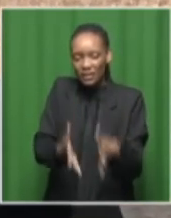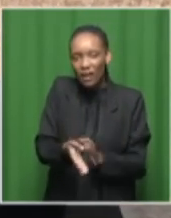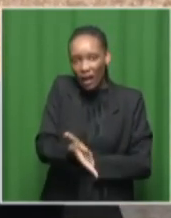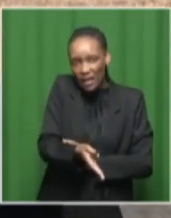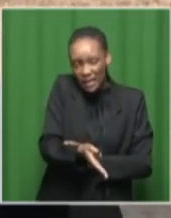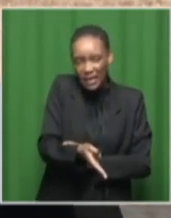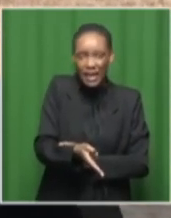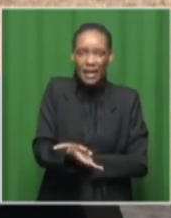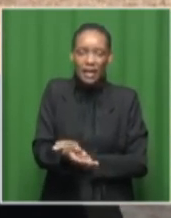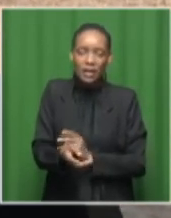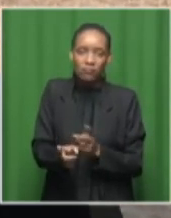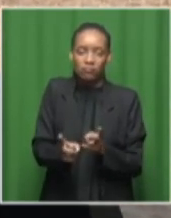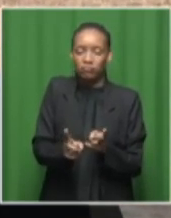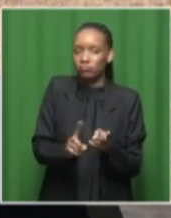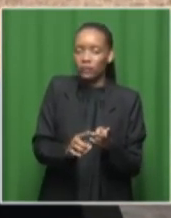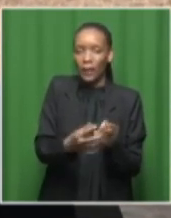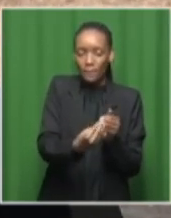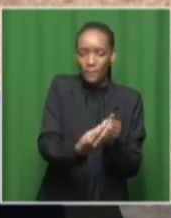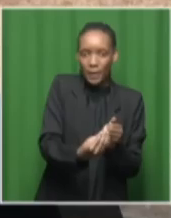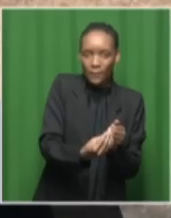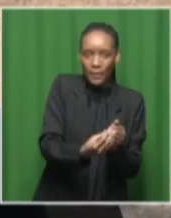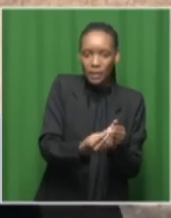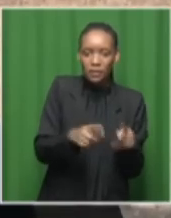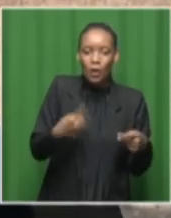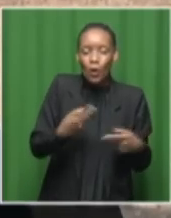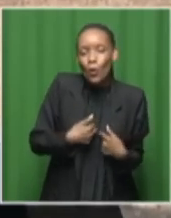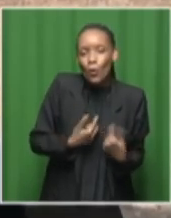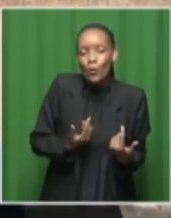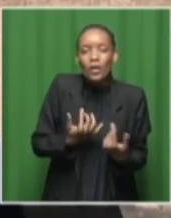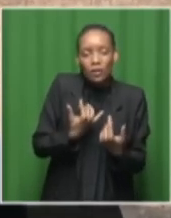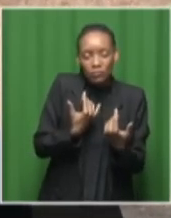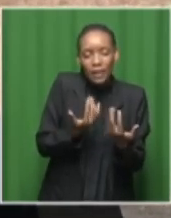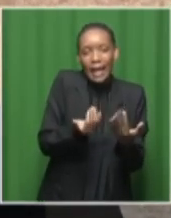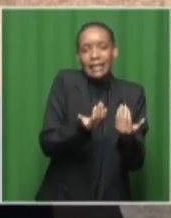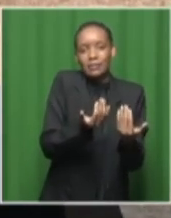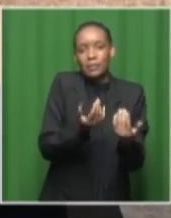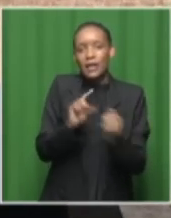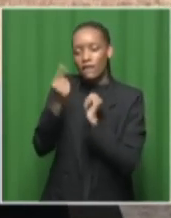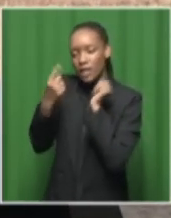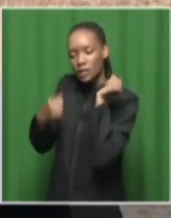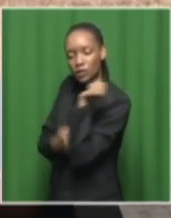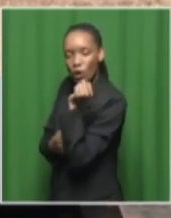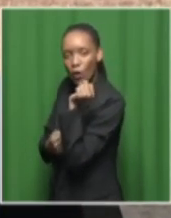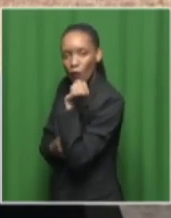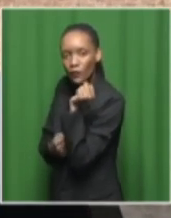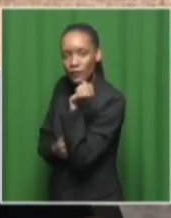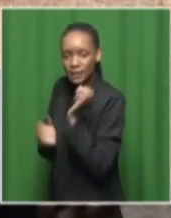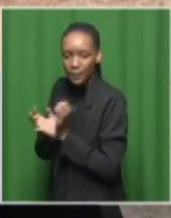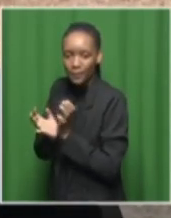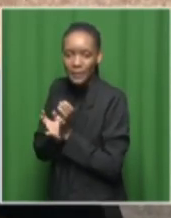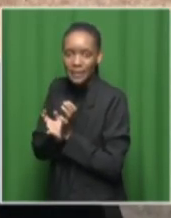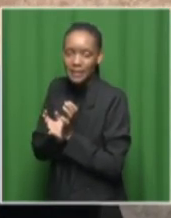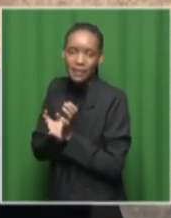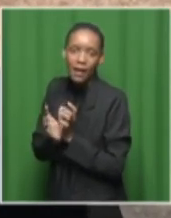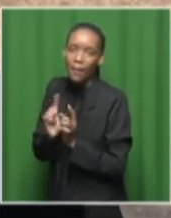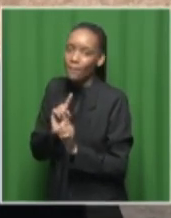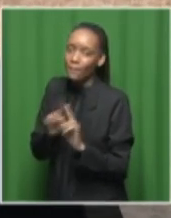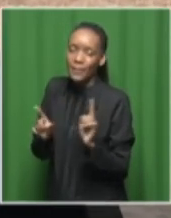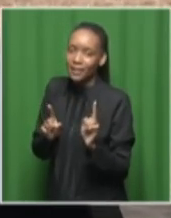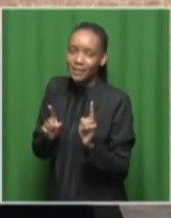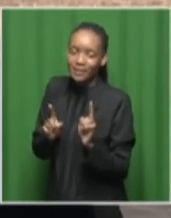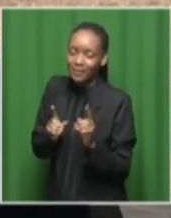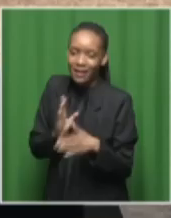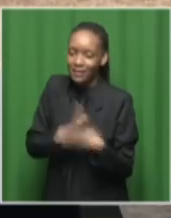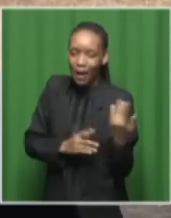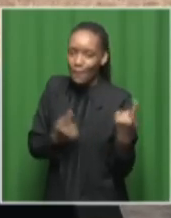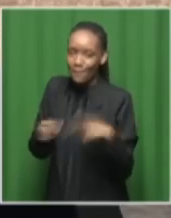actually expected that they were all going to go to the Ulundi, to the offices of the IFP to meet there. But clearly, people wanting to